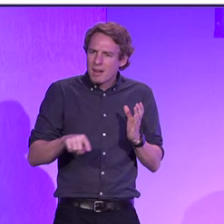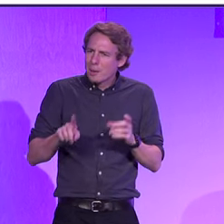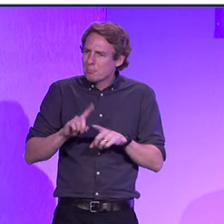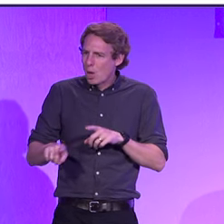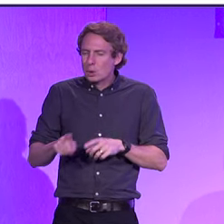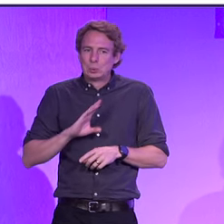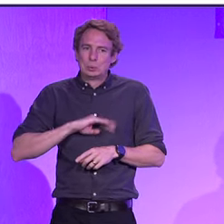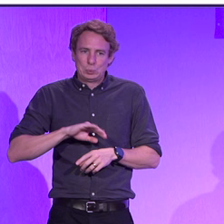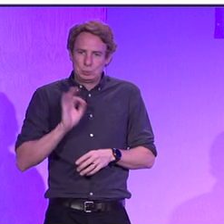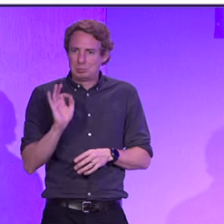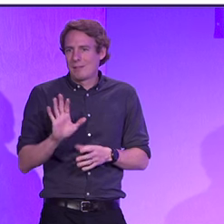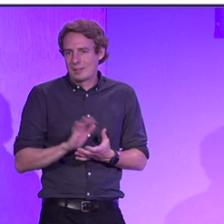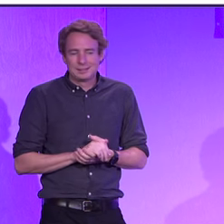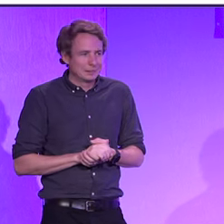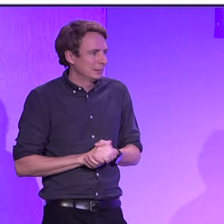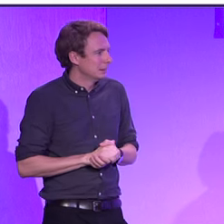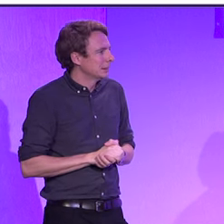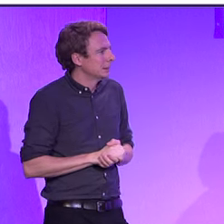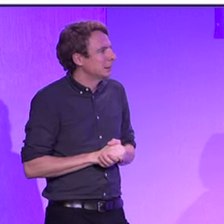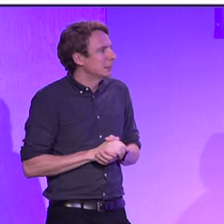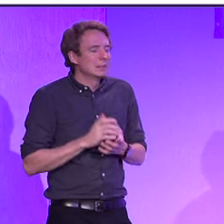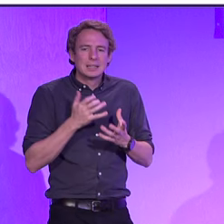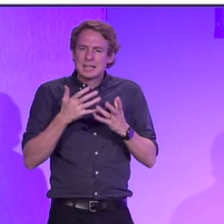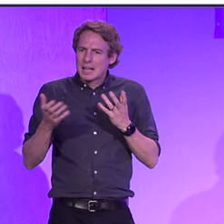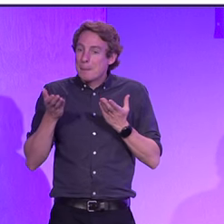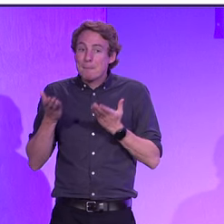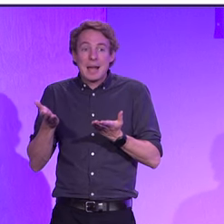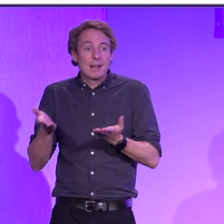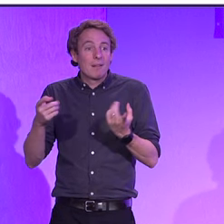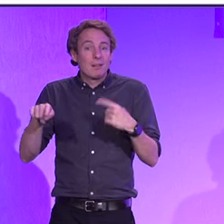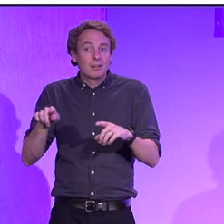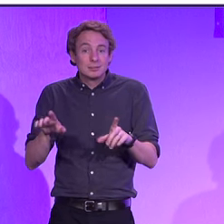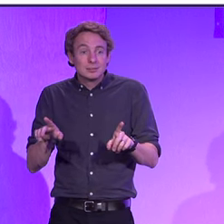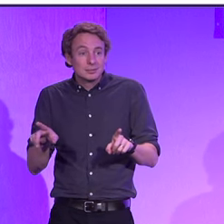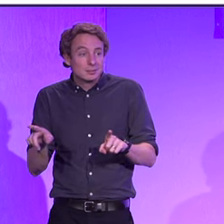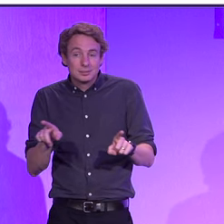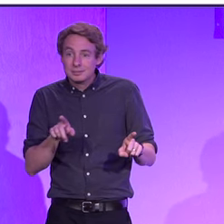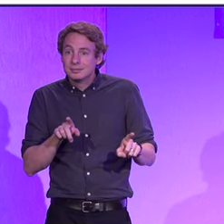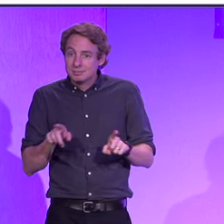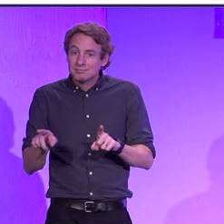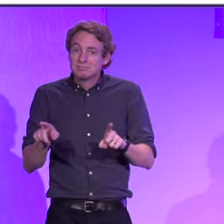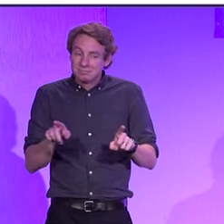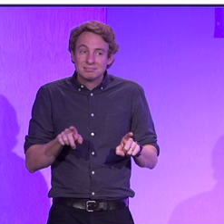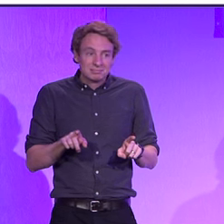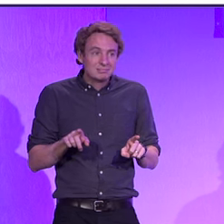Okay, most of you, perfect, love that. How many people bake at home?